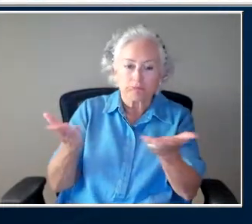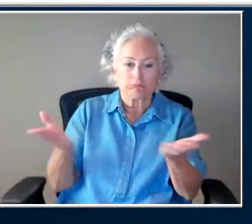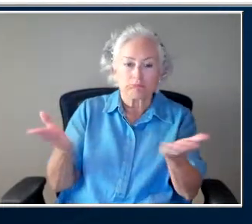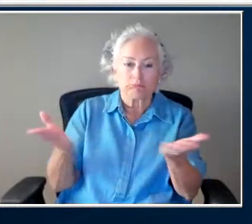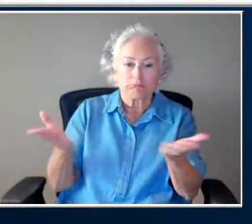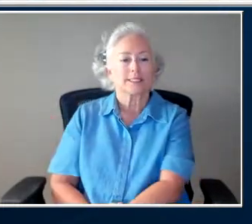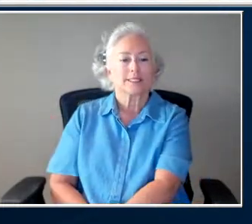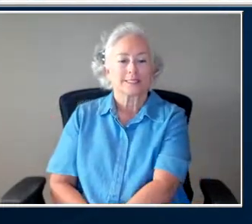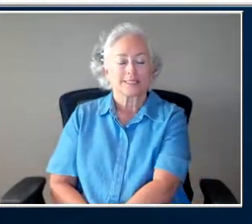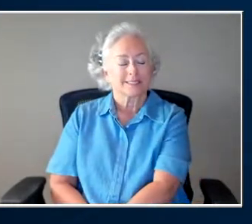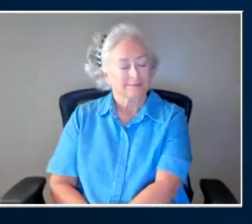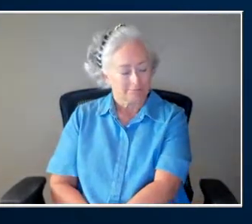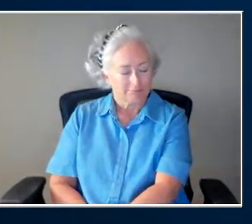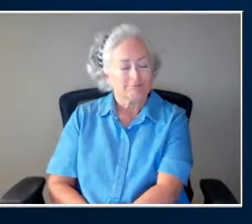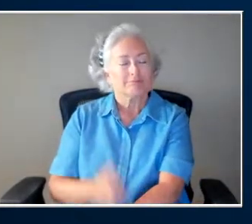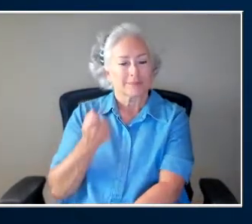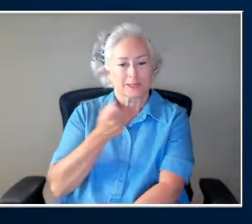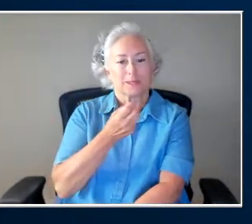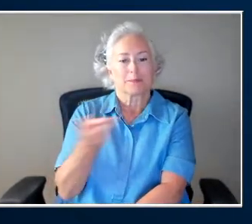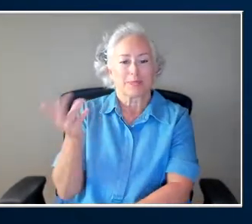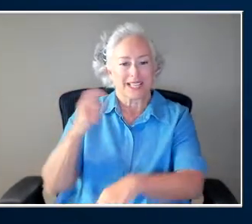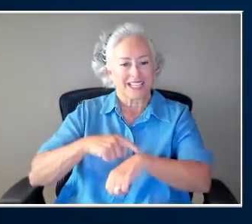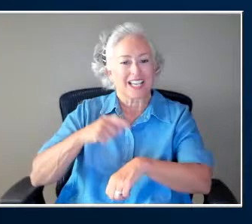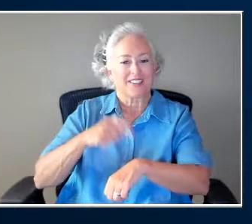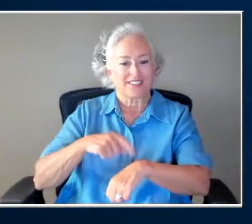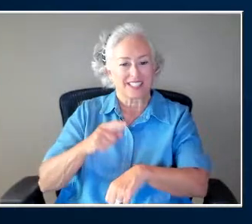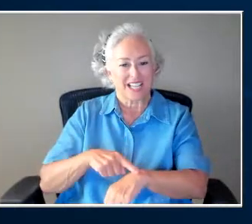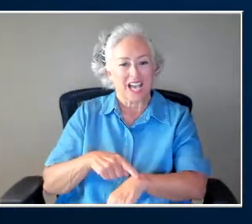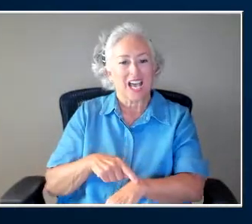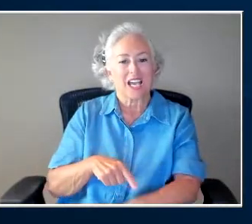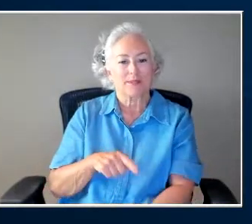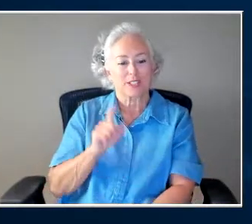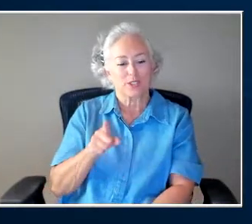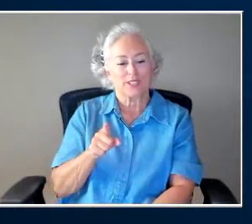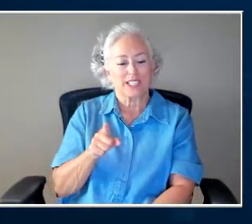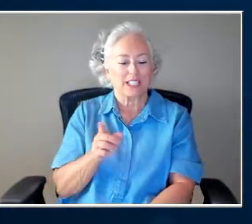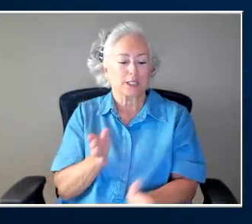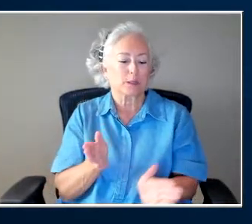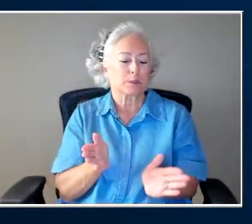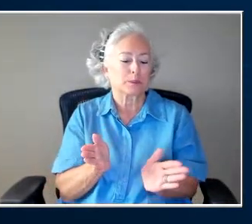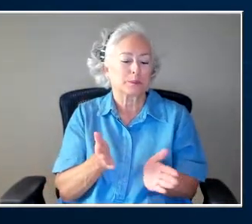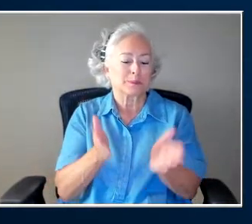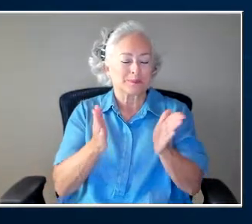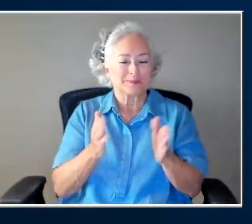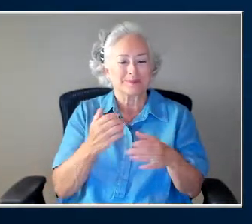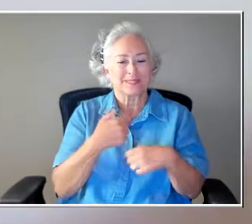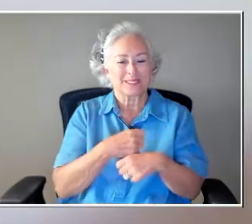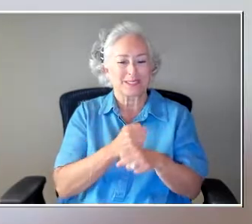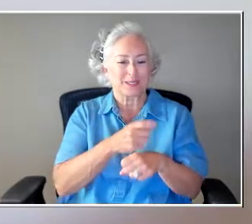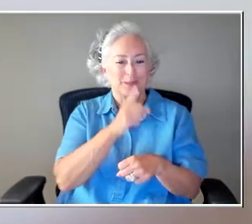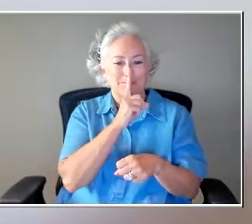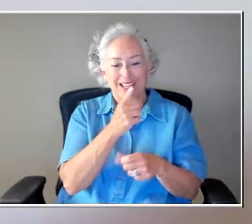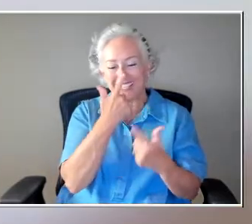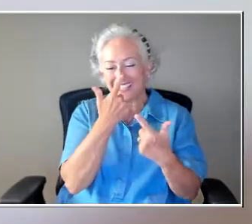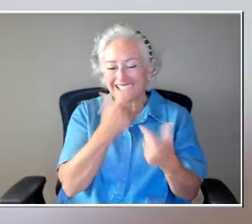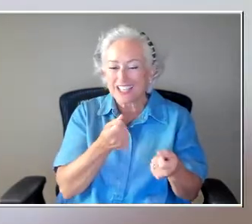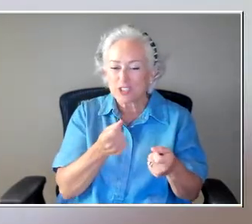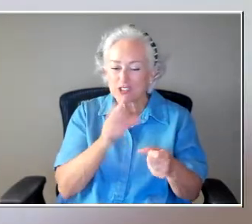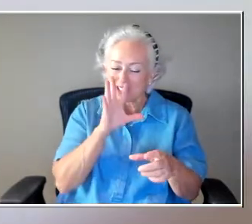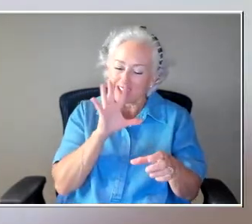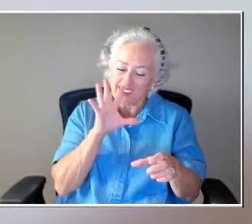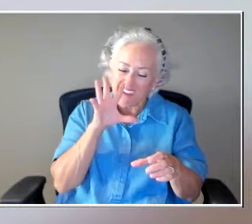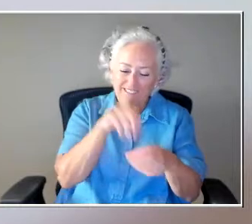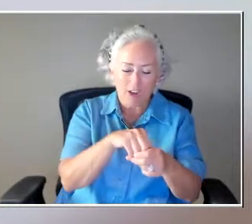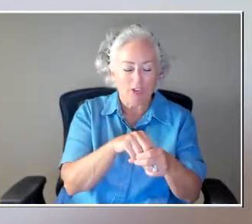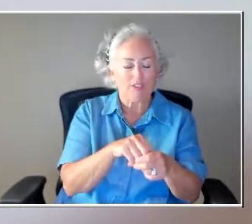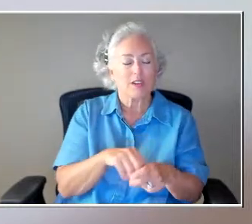There's plenty of times where you give a little jabs to keep things interesting and keep things engaged, but Cohen was